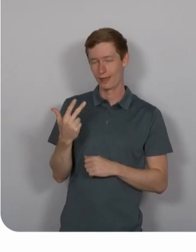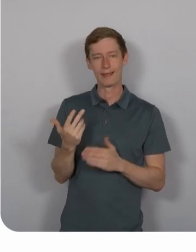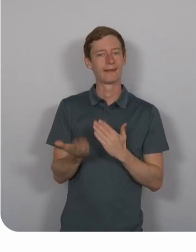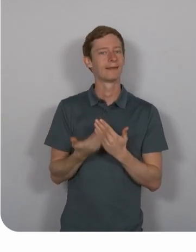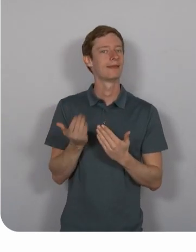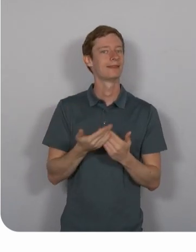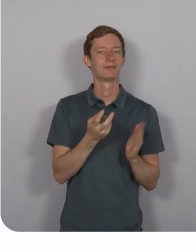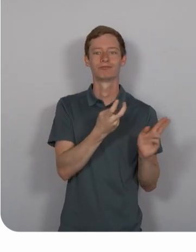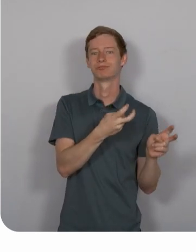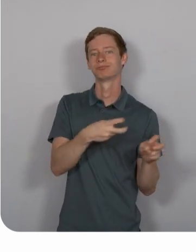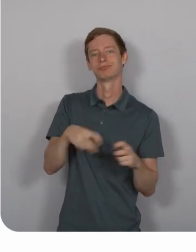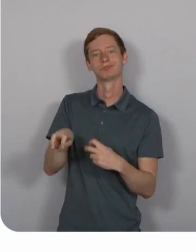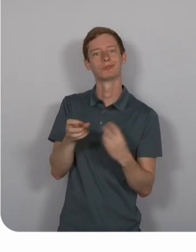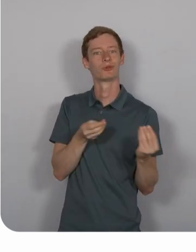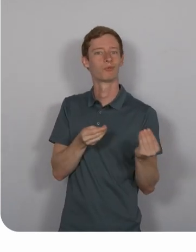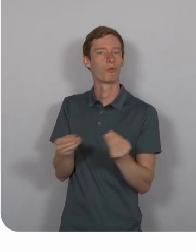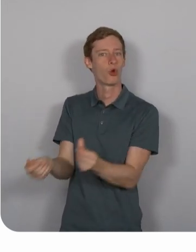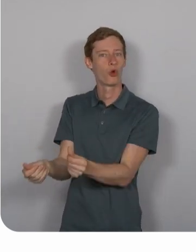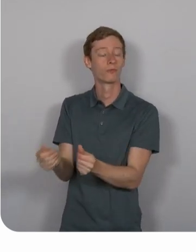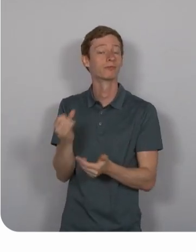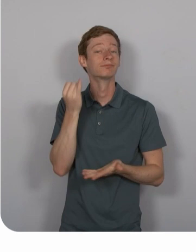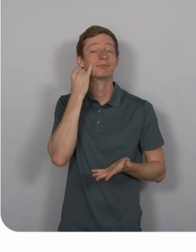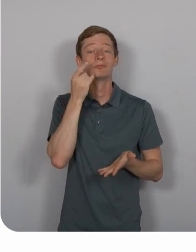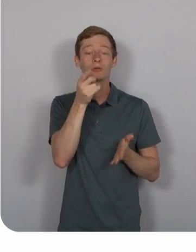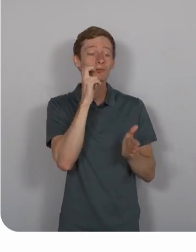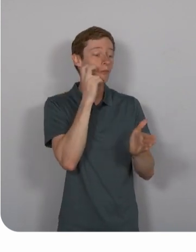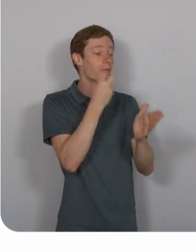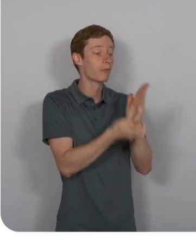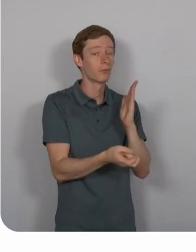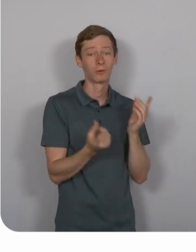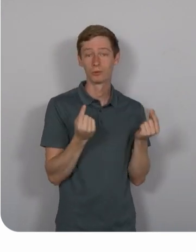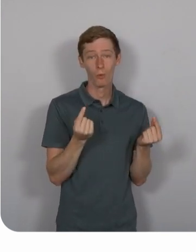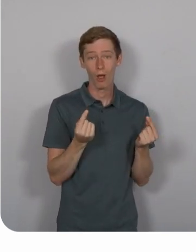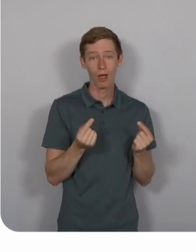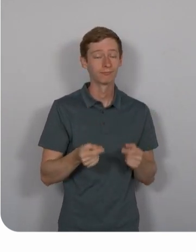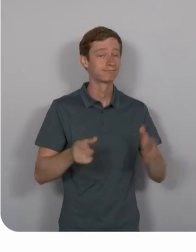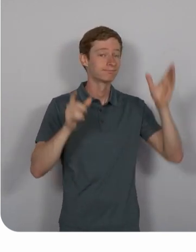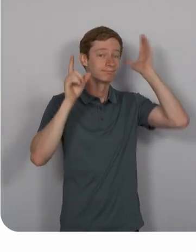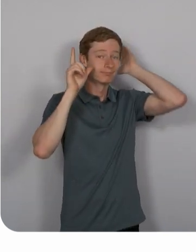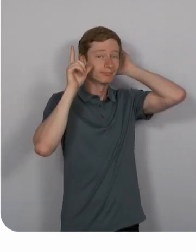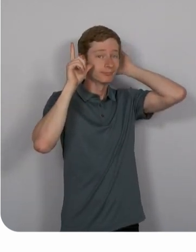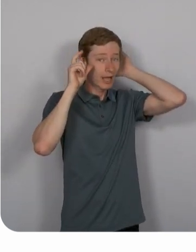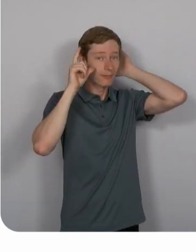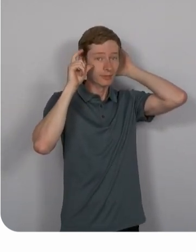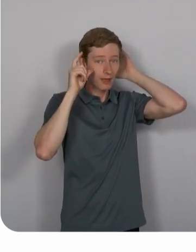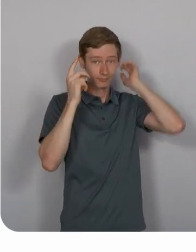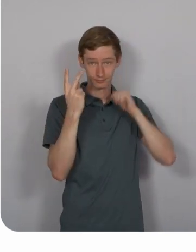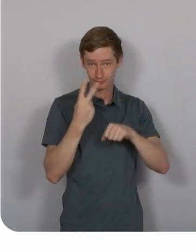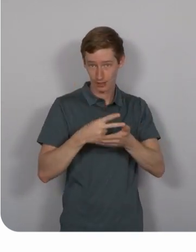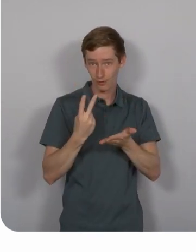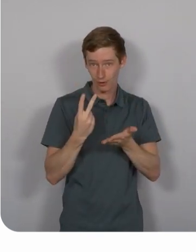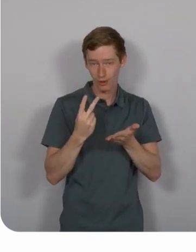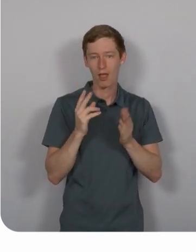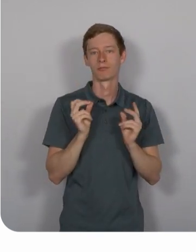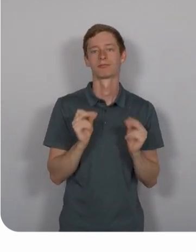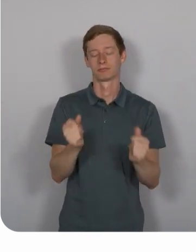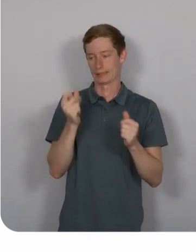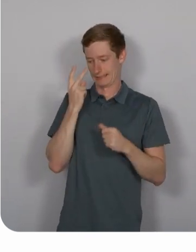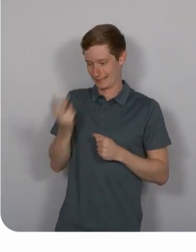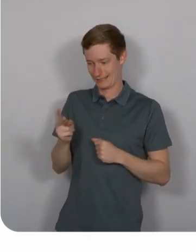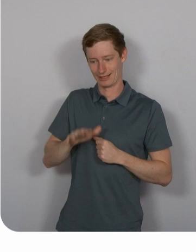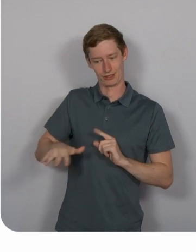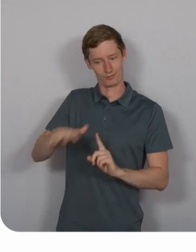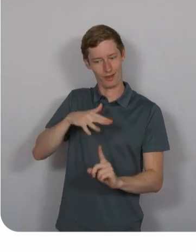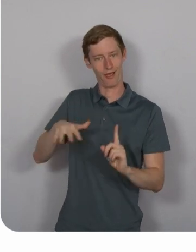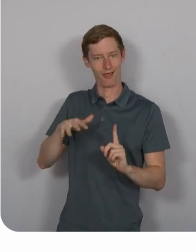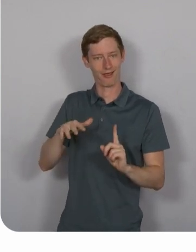in an immersive experience, you can always just double tap on your headset to get back to your physical environment, and you'll see the immersive world that you're in just